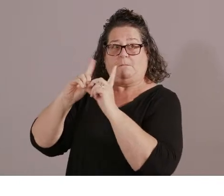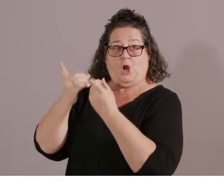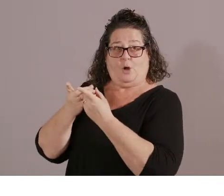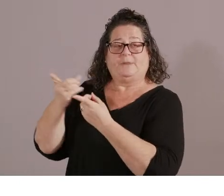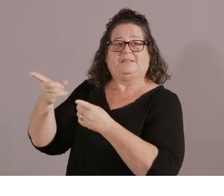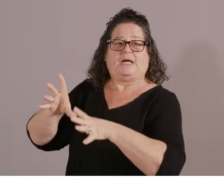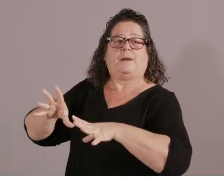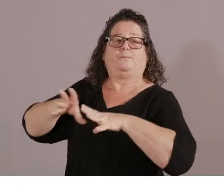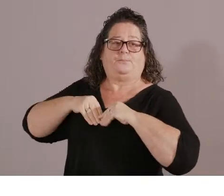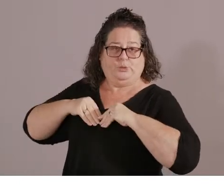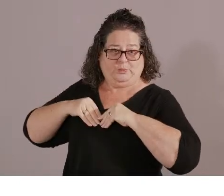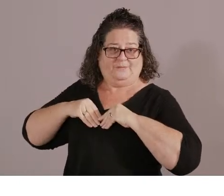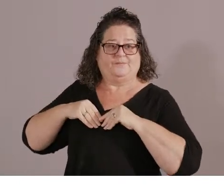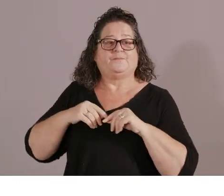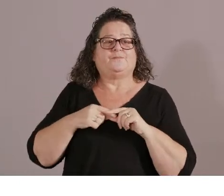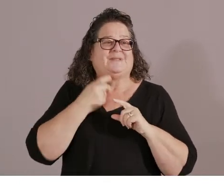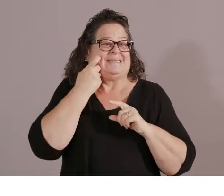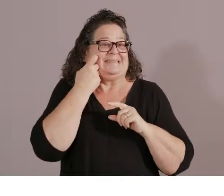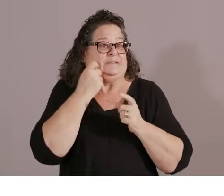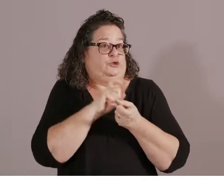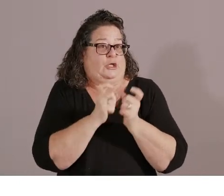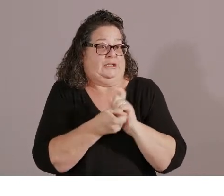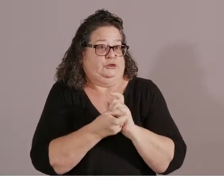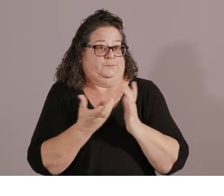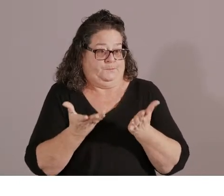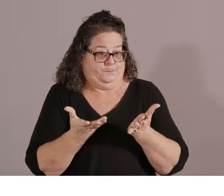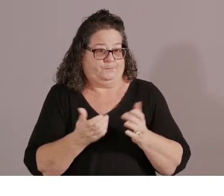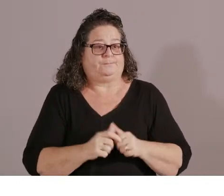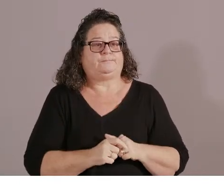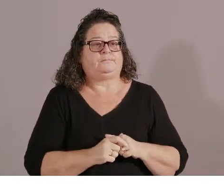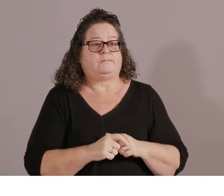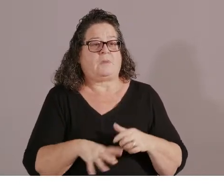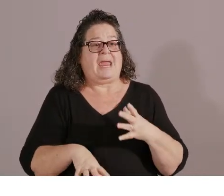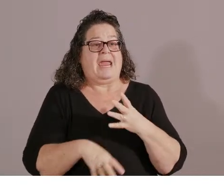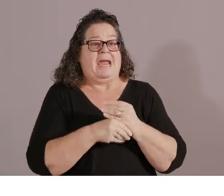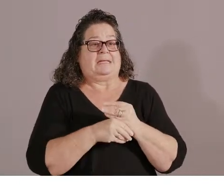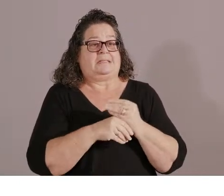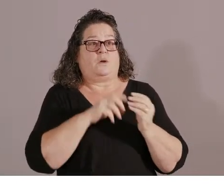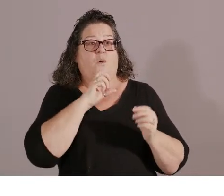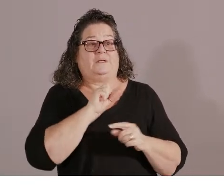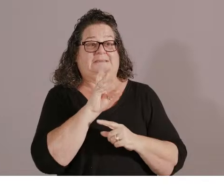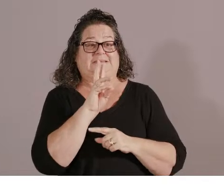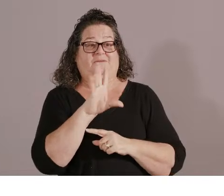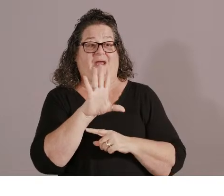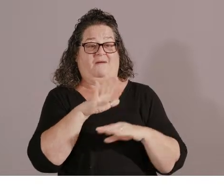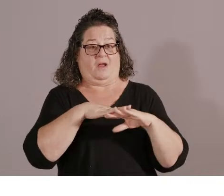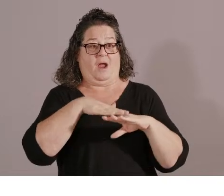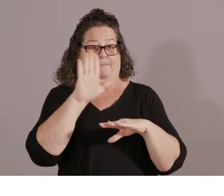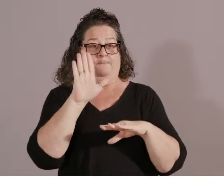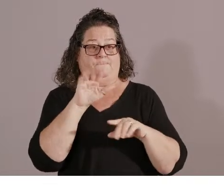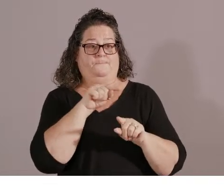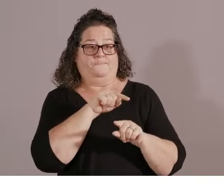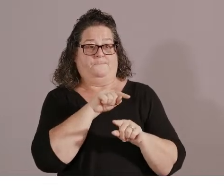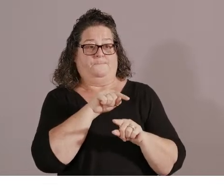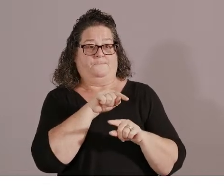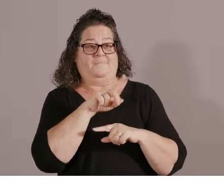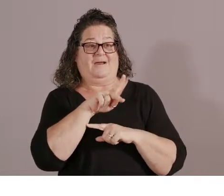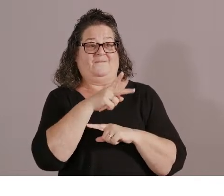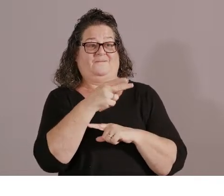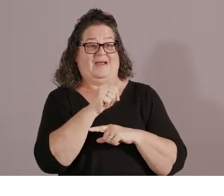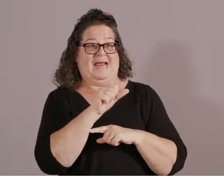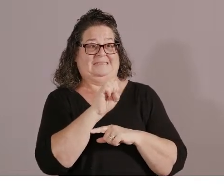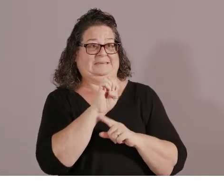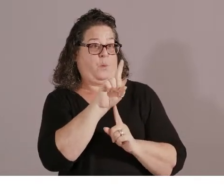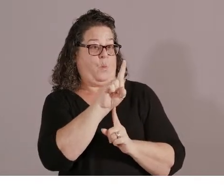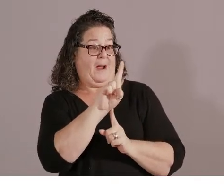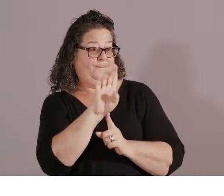recent change was adding our adults 65 and older to our Phase 1B population. Those